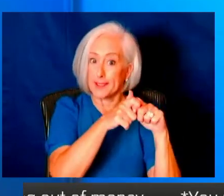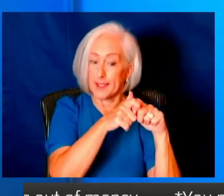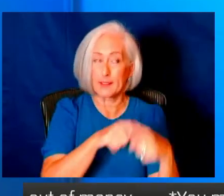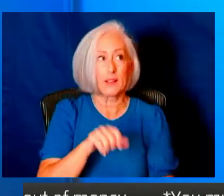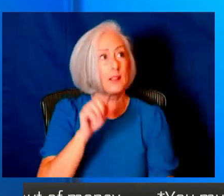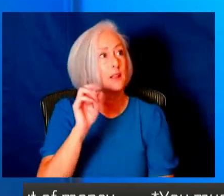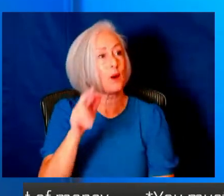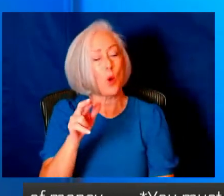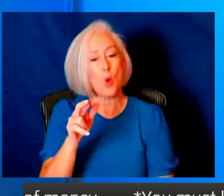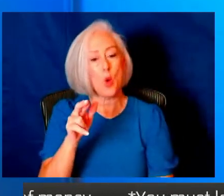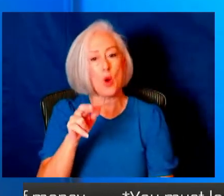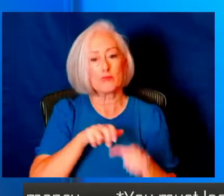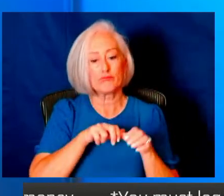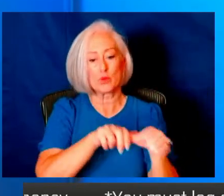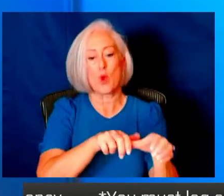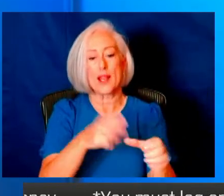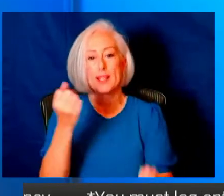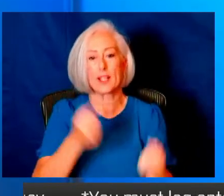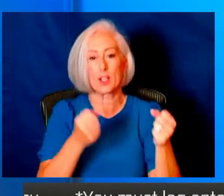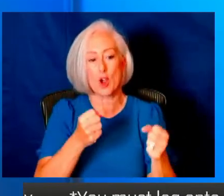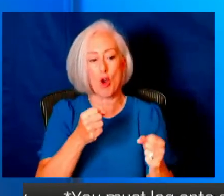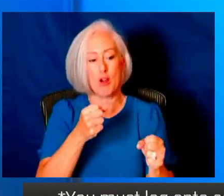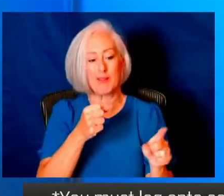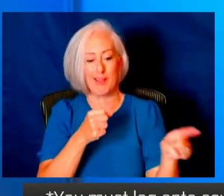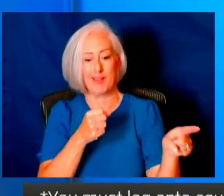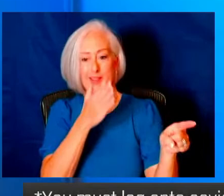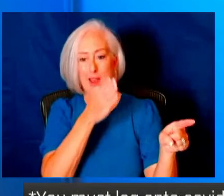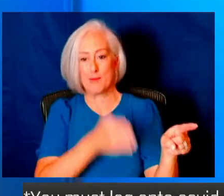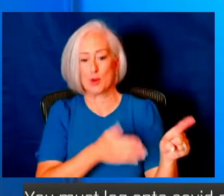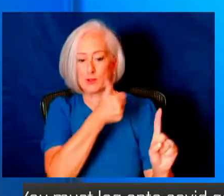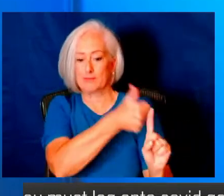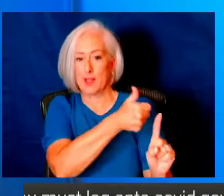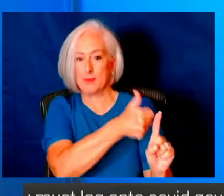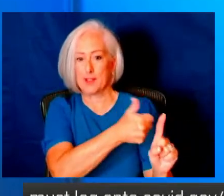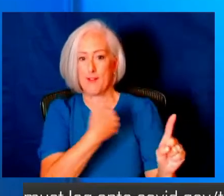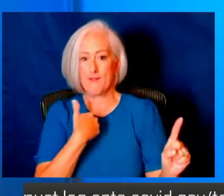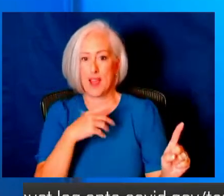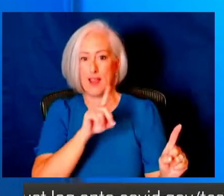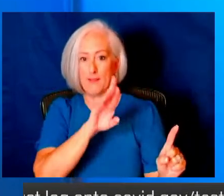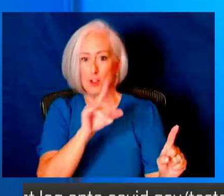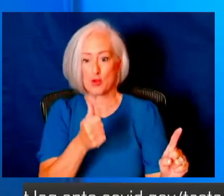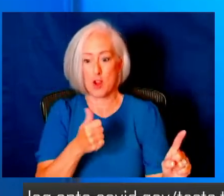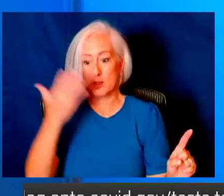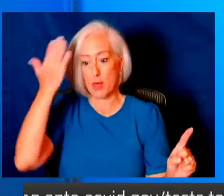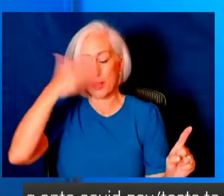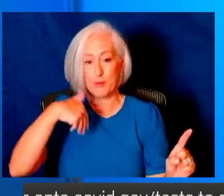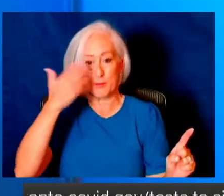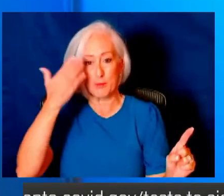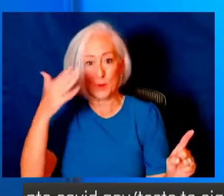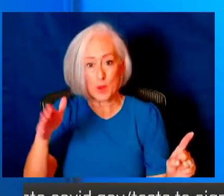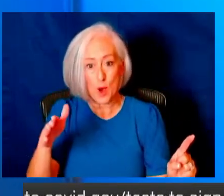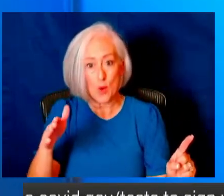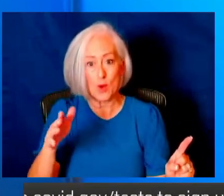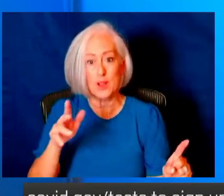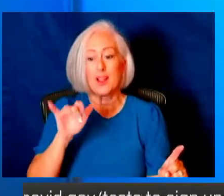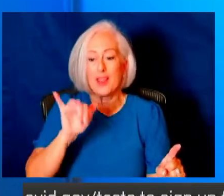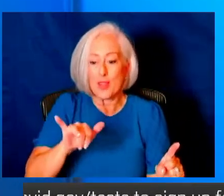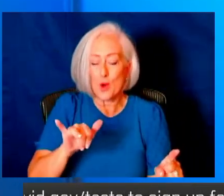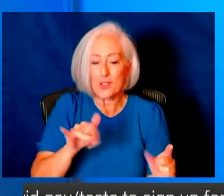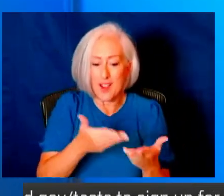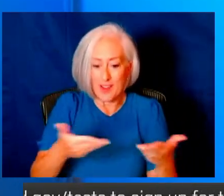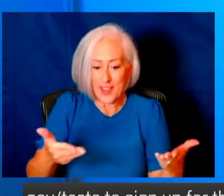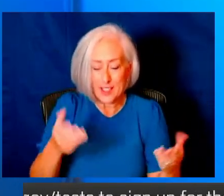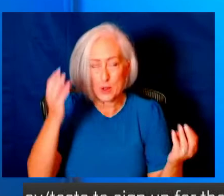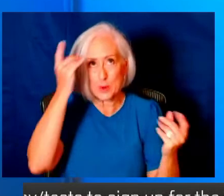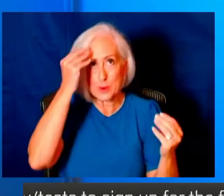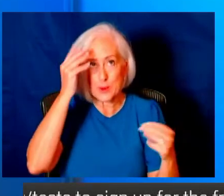along in a car with somebody that has drugs with them. Like, some things, it's just so, I don't want to say easy, but those are things to consider. So